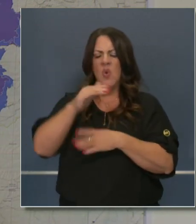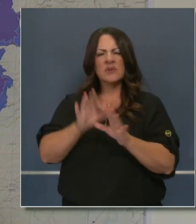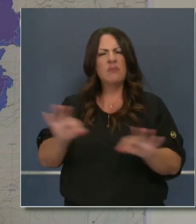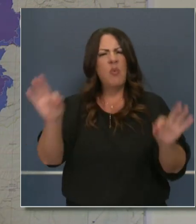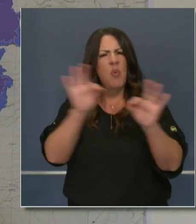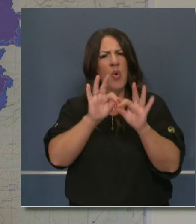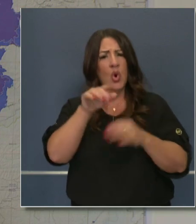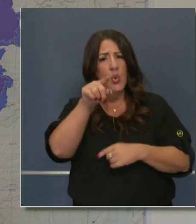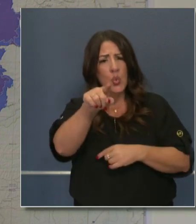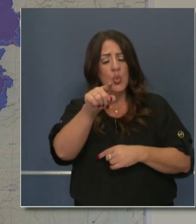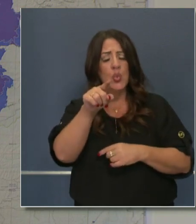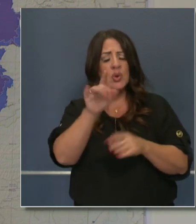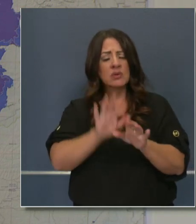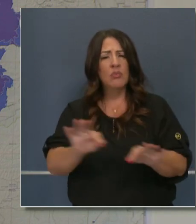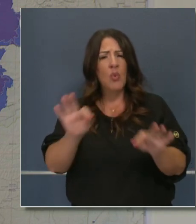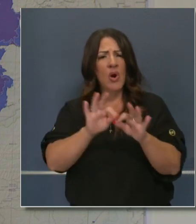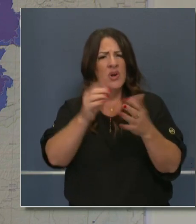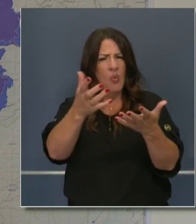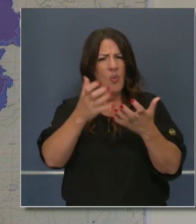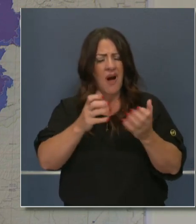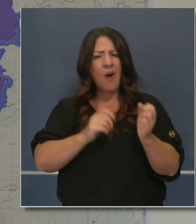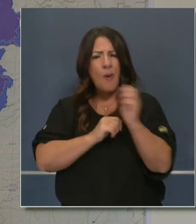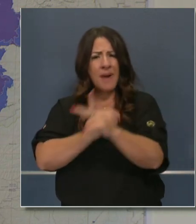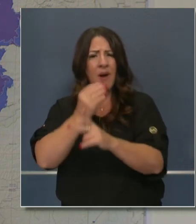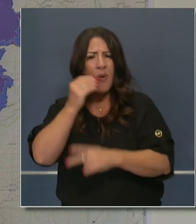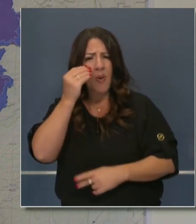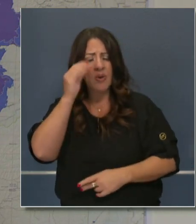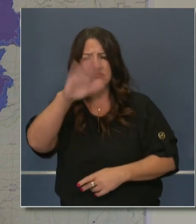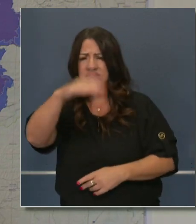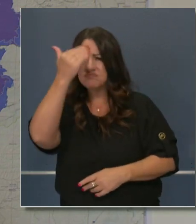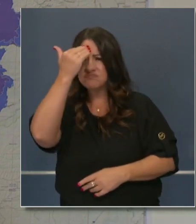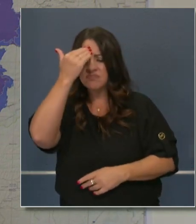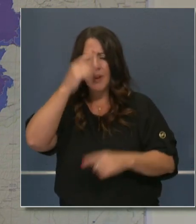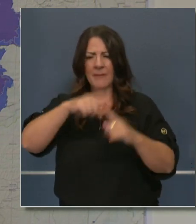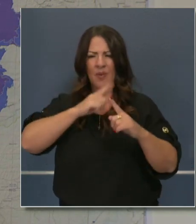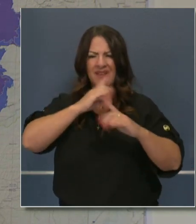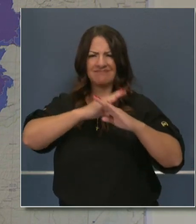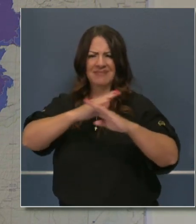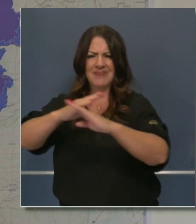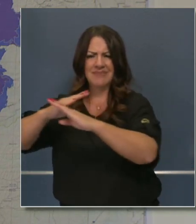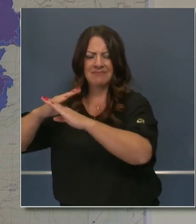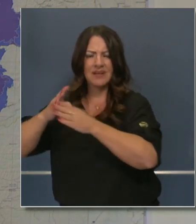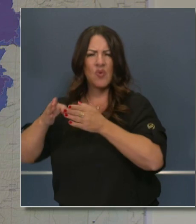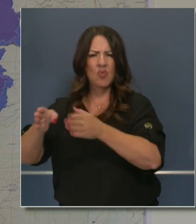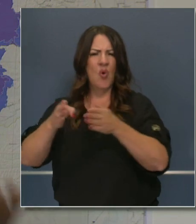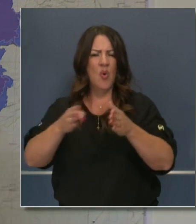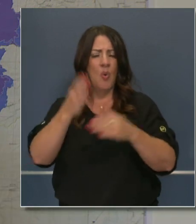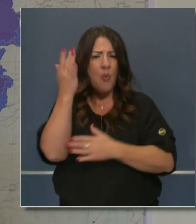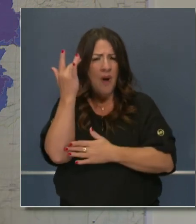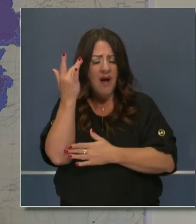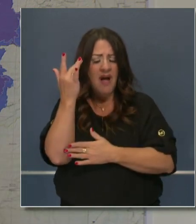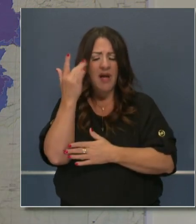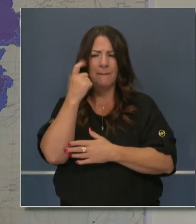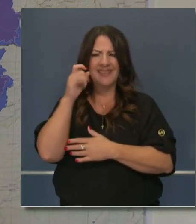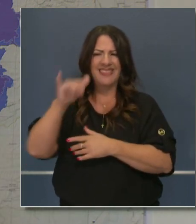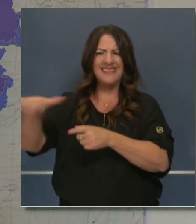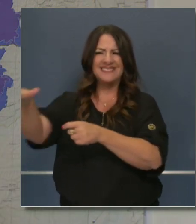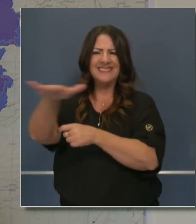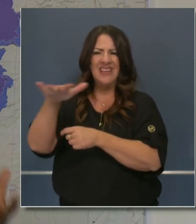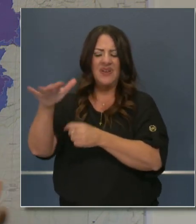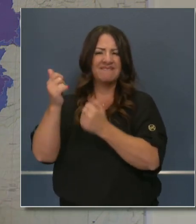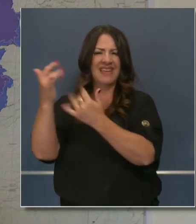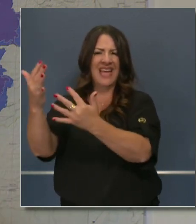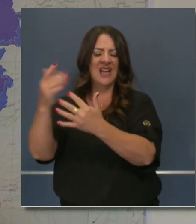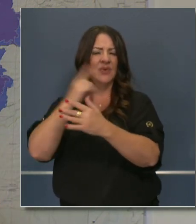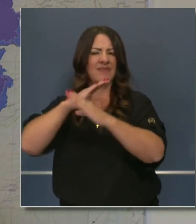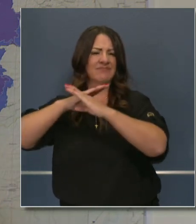as the public and the community want to get back to your homes, but we have those roadways shut down for a specific reason, because there's active fire and we